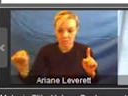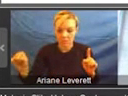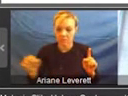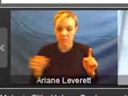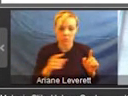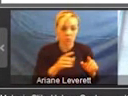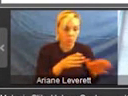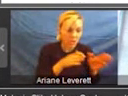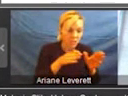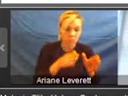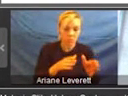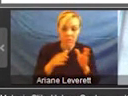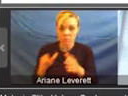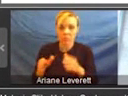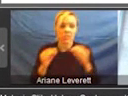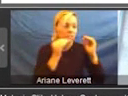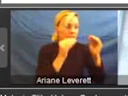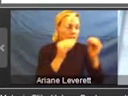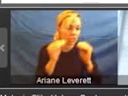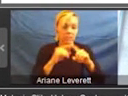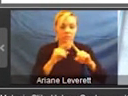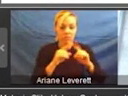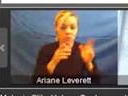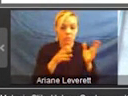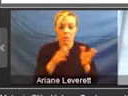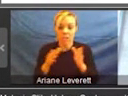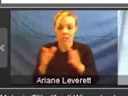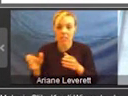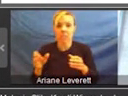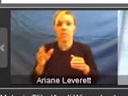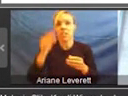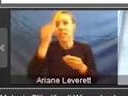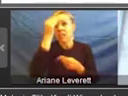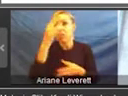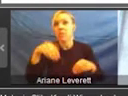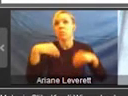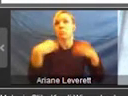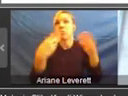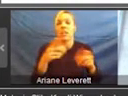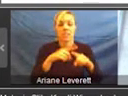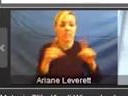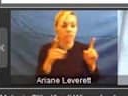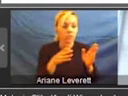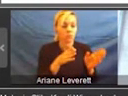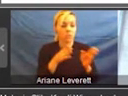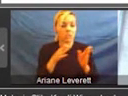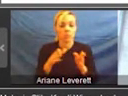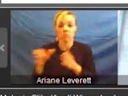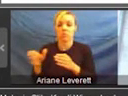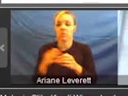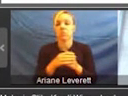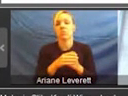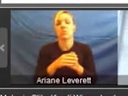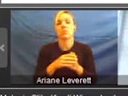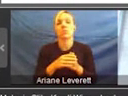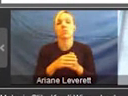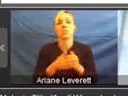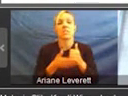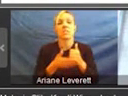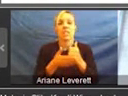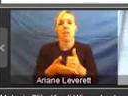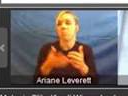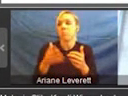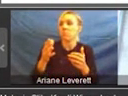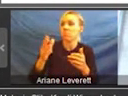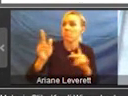of teaching, different means of providing information, different means of engaging people, and engaging all different groups